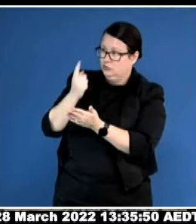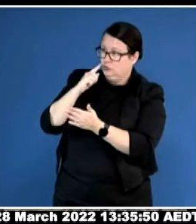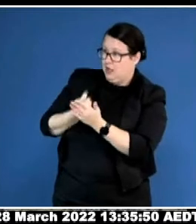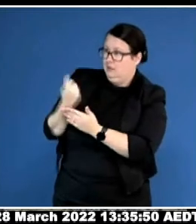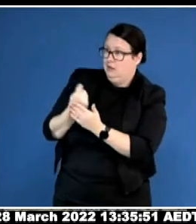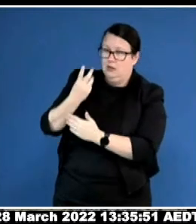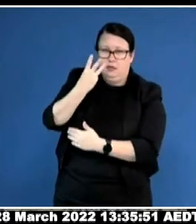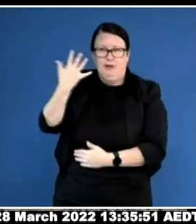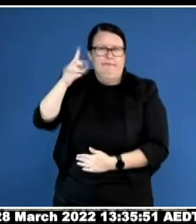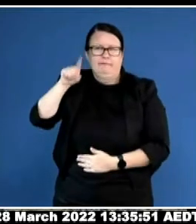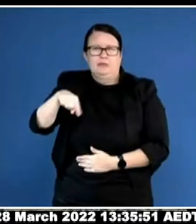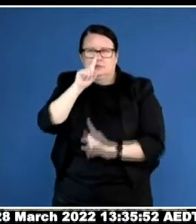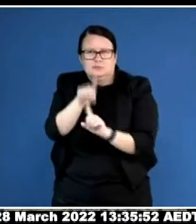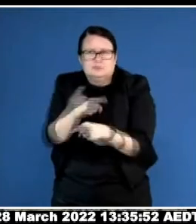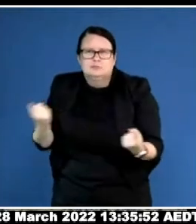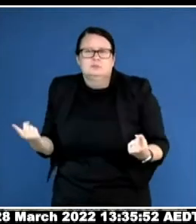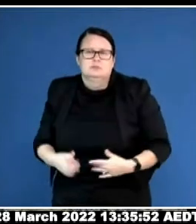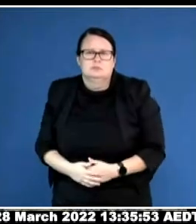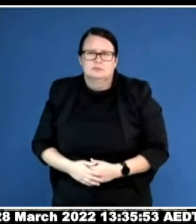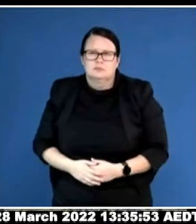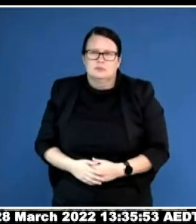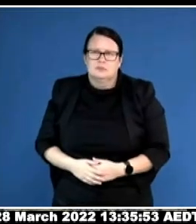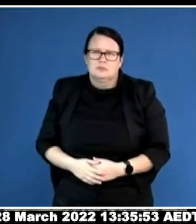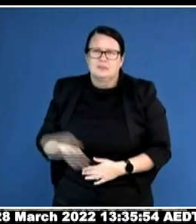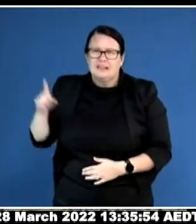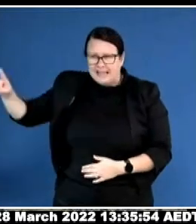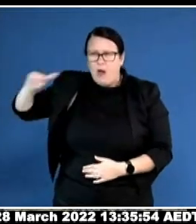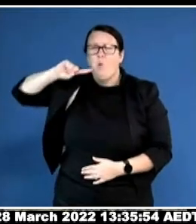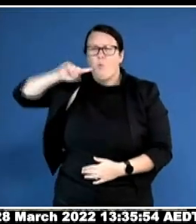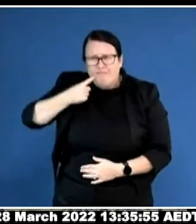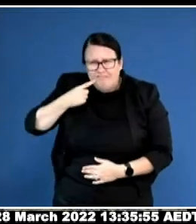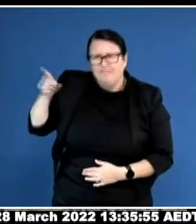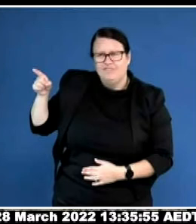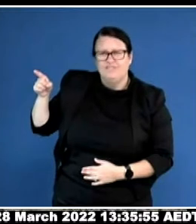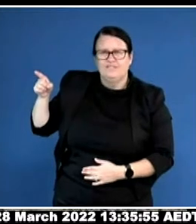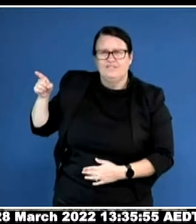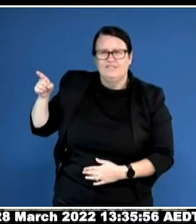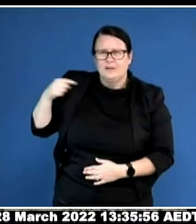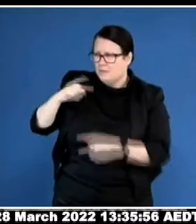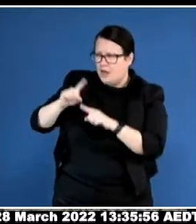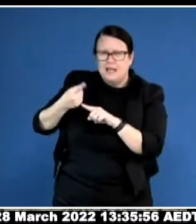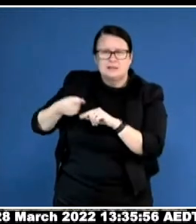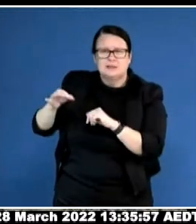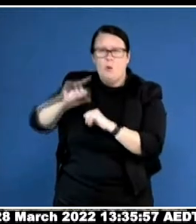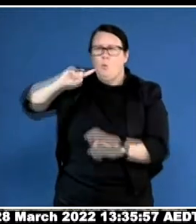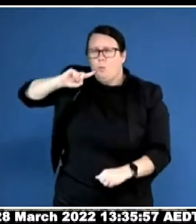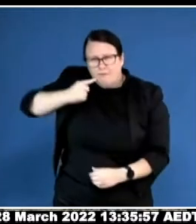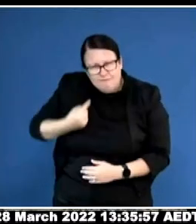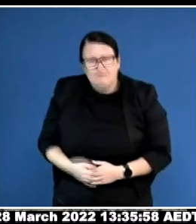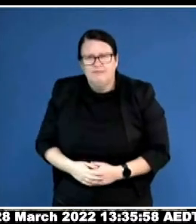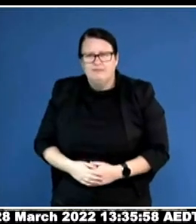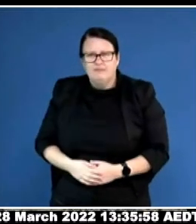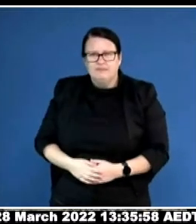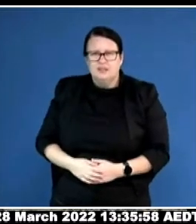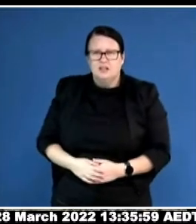that off. And he did that to me. Like, that was, I can't see other than any other way as that as